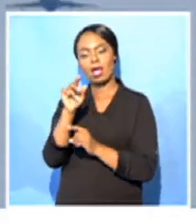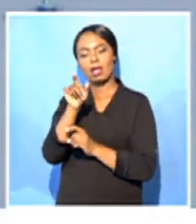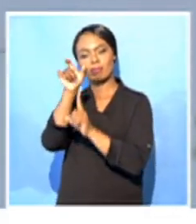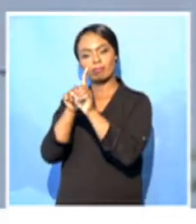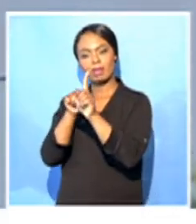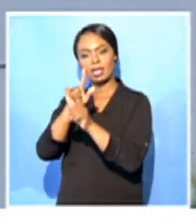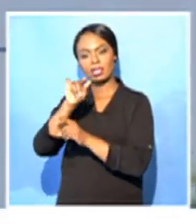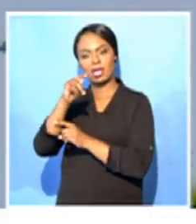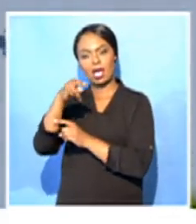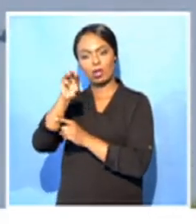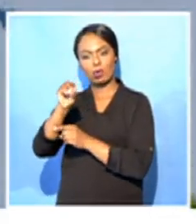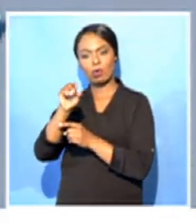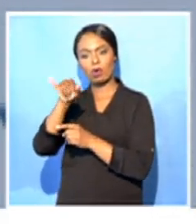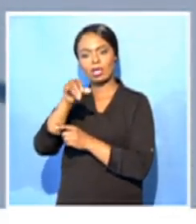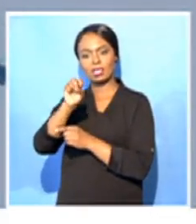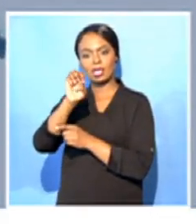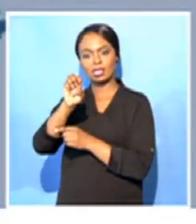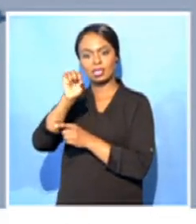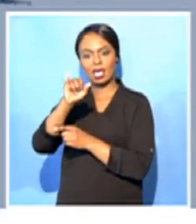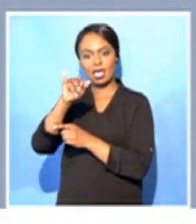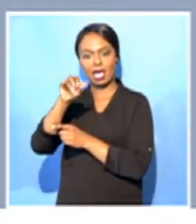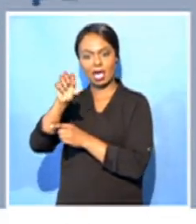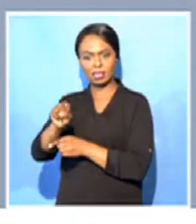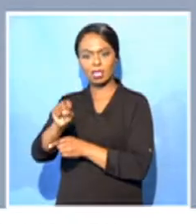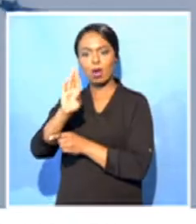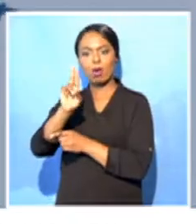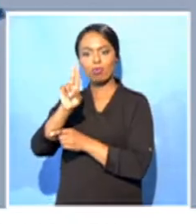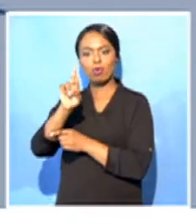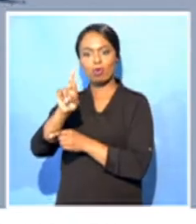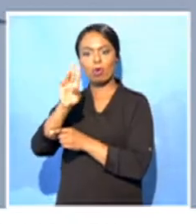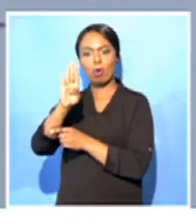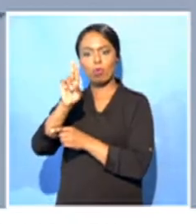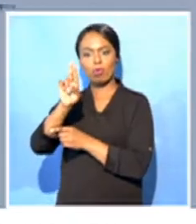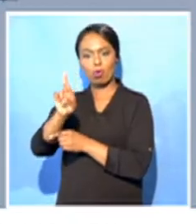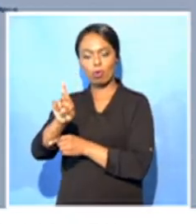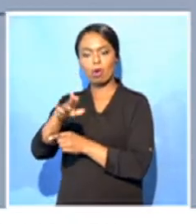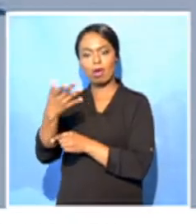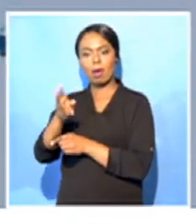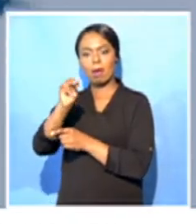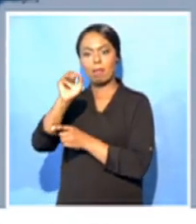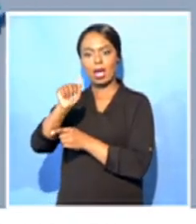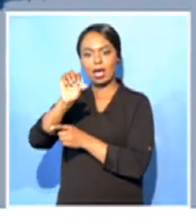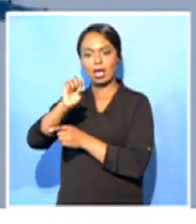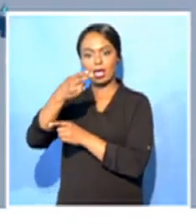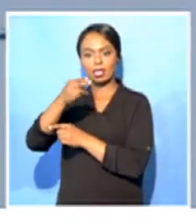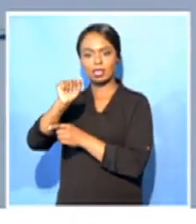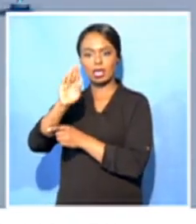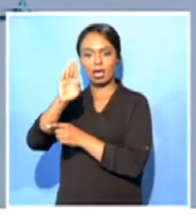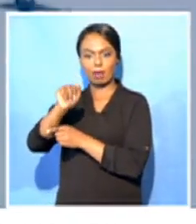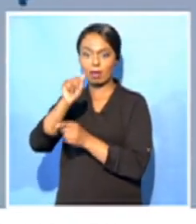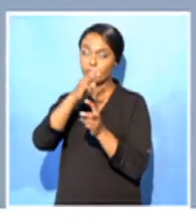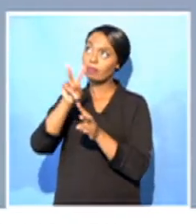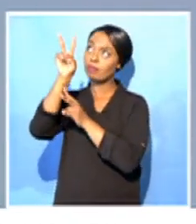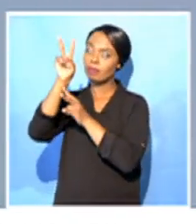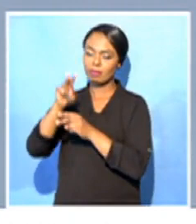Colonel Josias, call sign Burbul Mashaba. Ladies and gentlemen, look to the